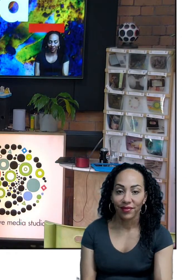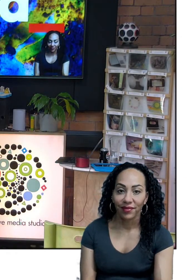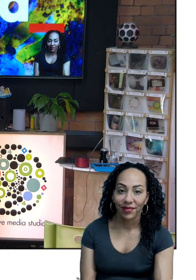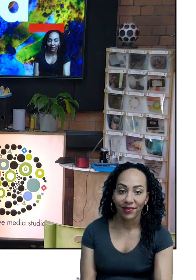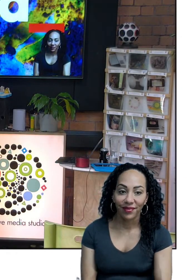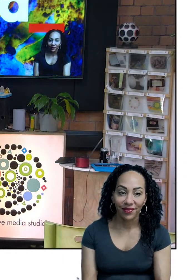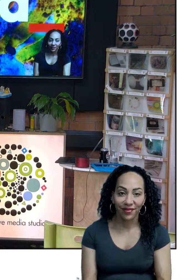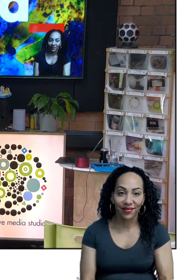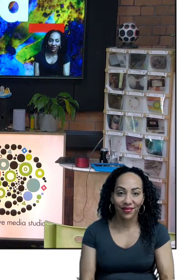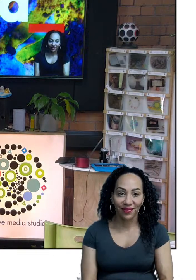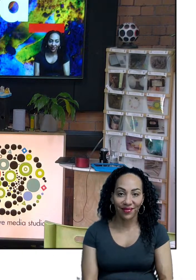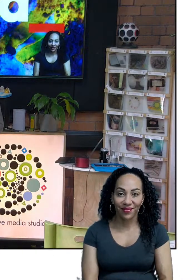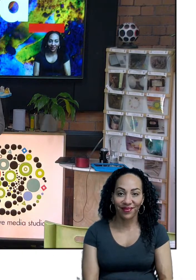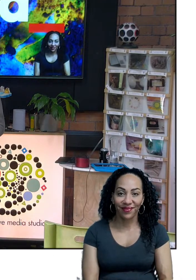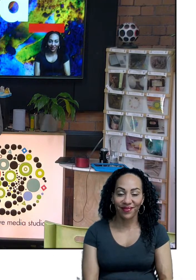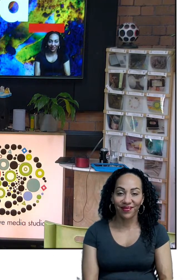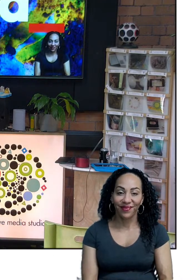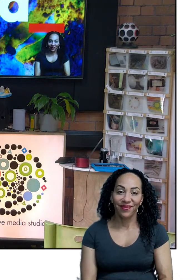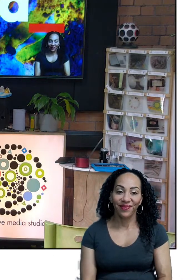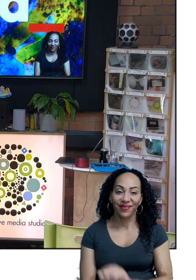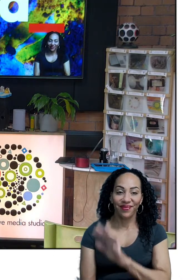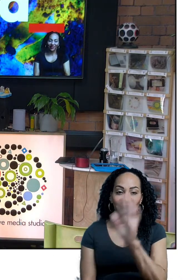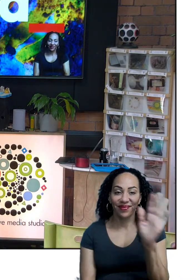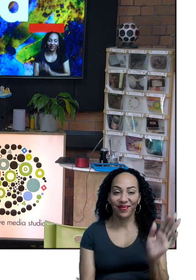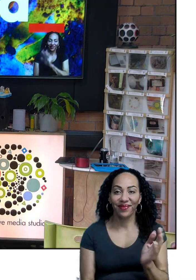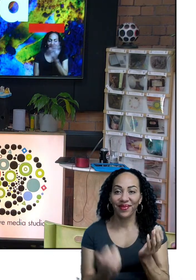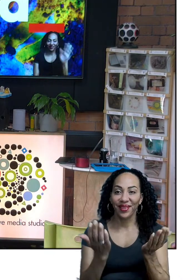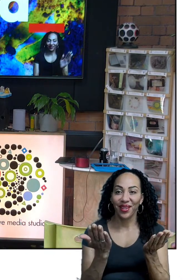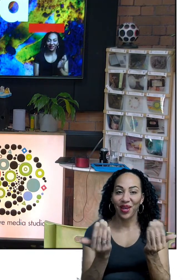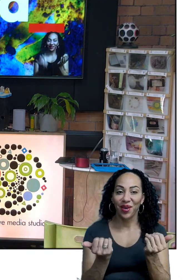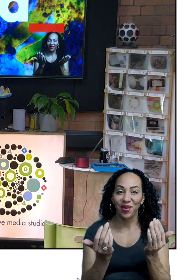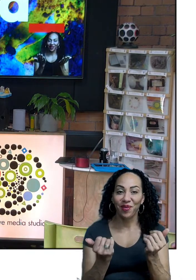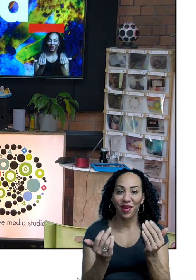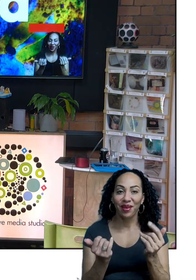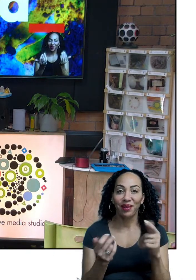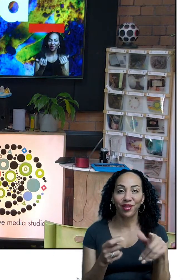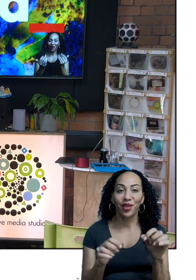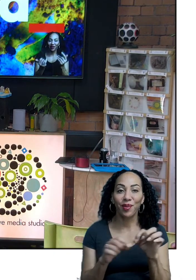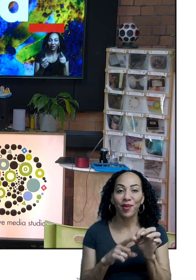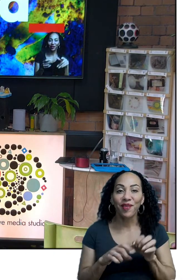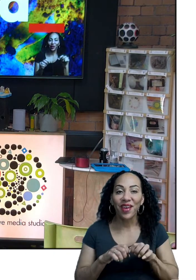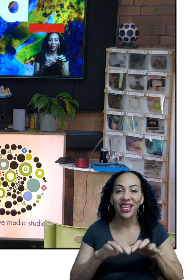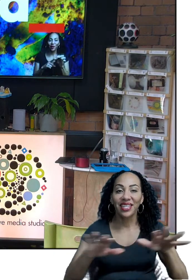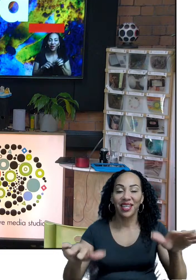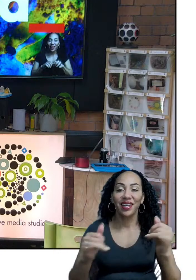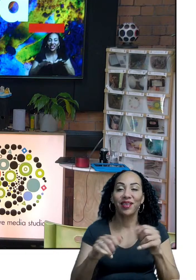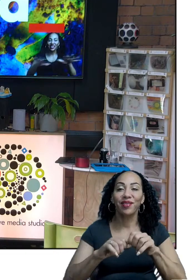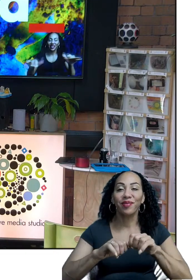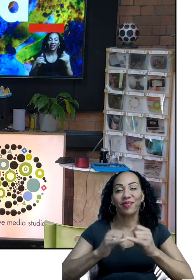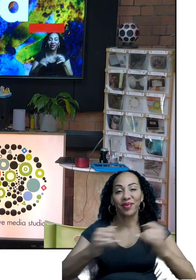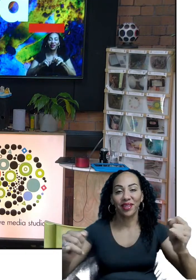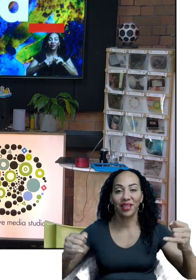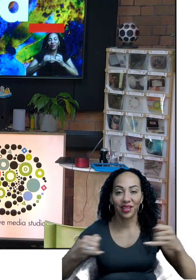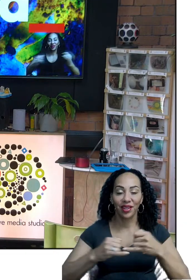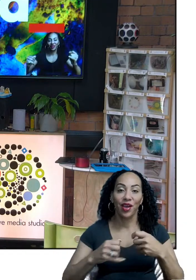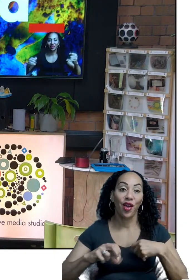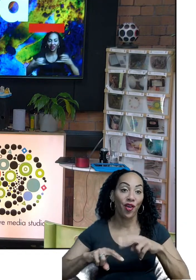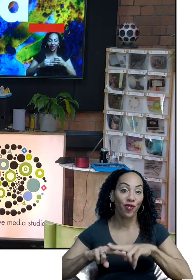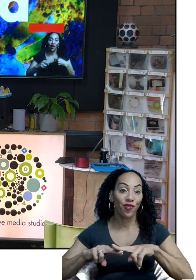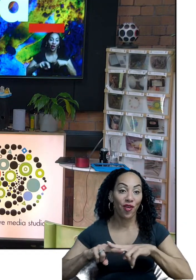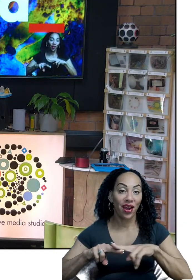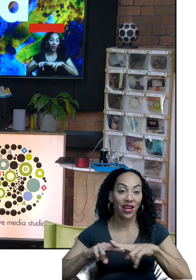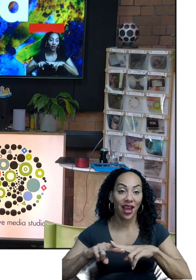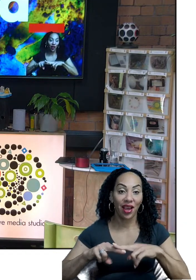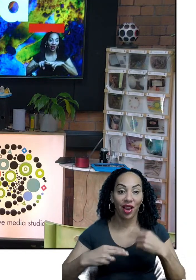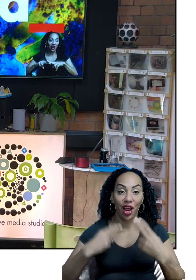Good afternoon, folks, and welcome to the Pervasive Media Studio Lunchtime Talk. These talks are live every Friday at 1 p.m, both here in the building and live online.